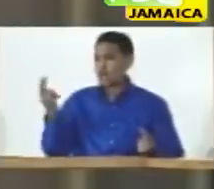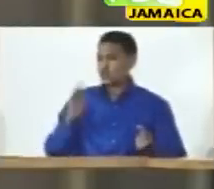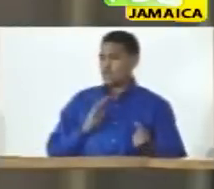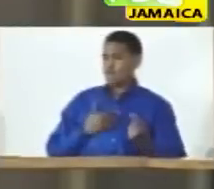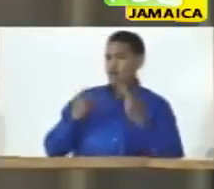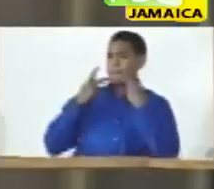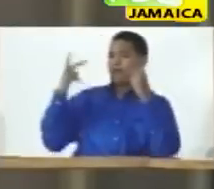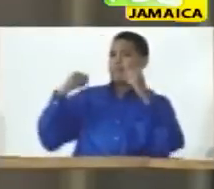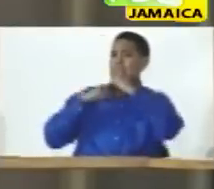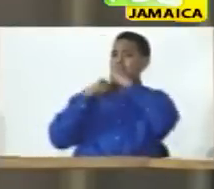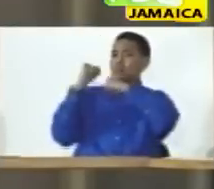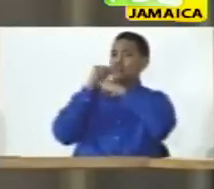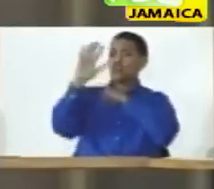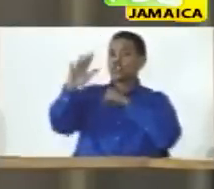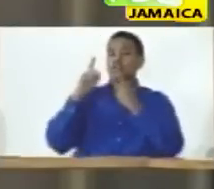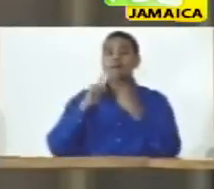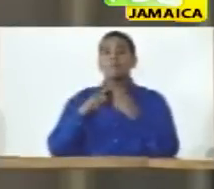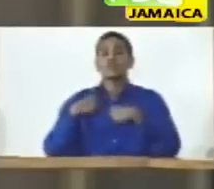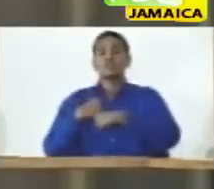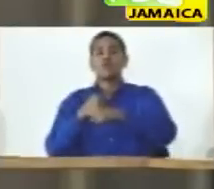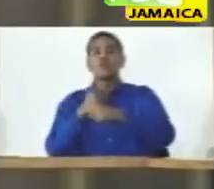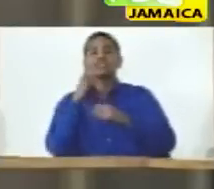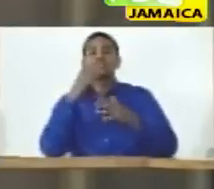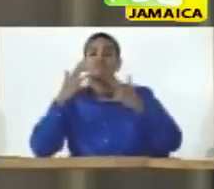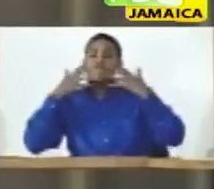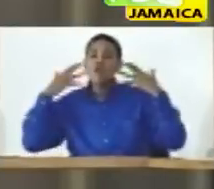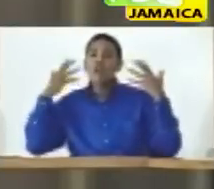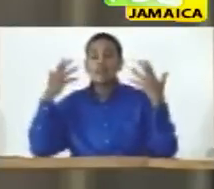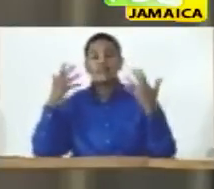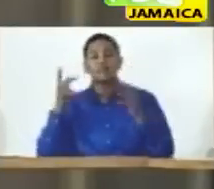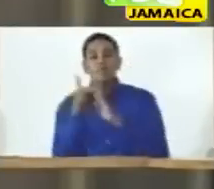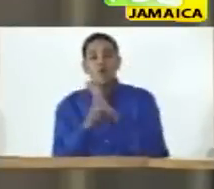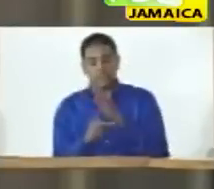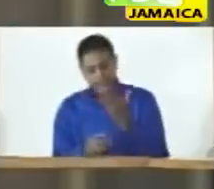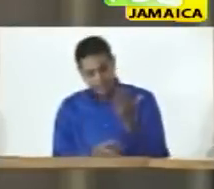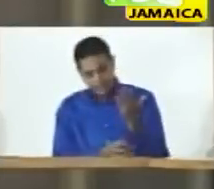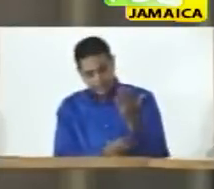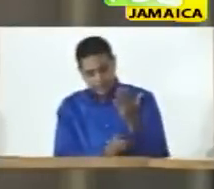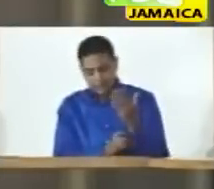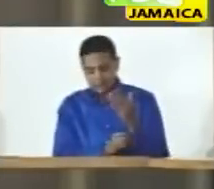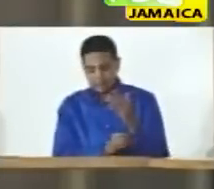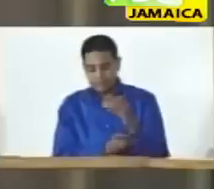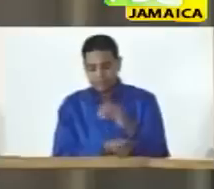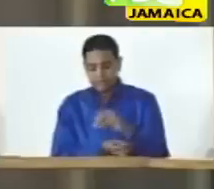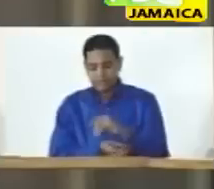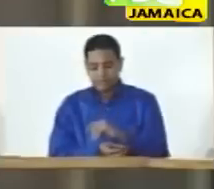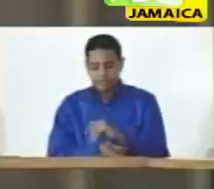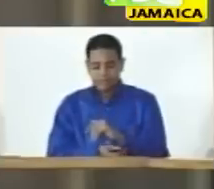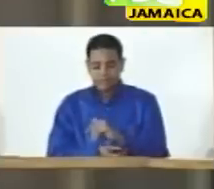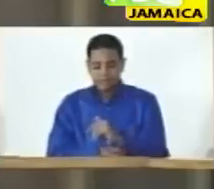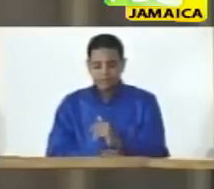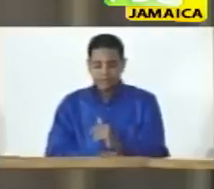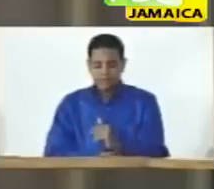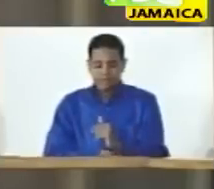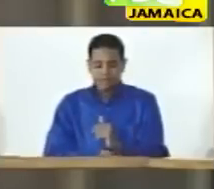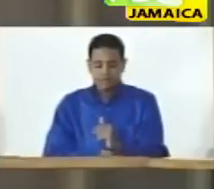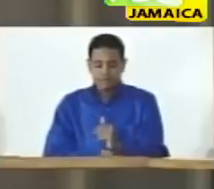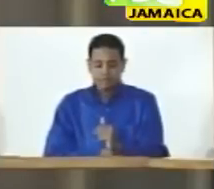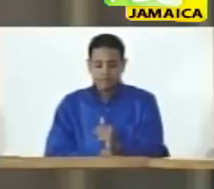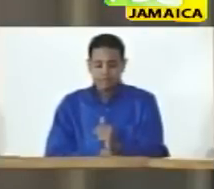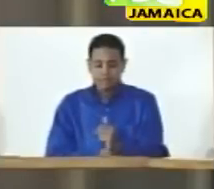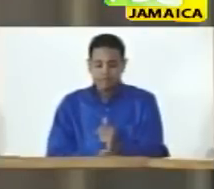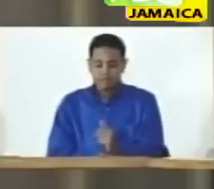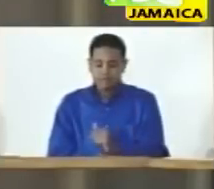infrastructure, and productivity-friendly policies. The legislative framework to create a fair